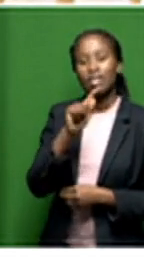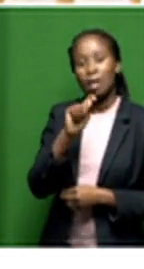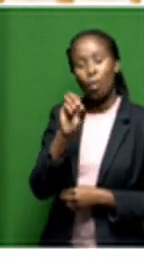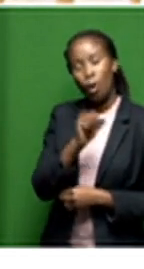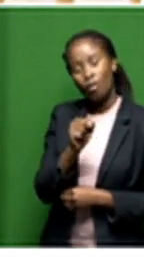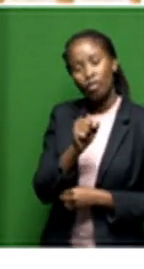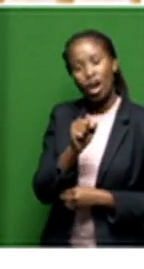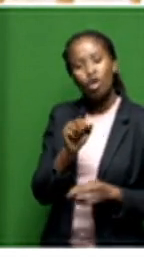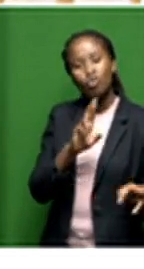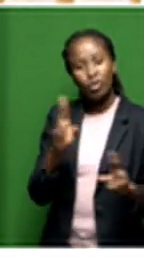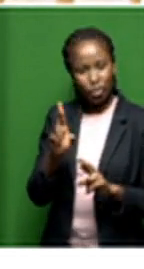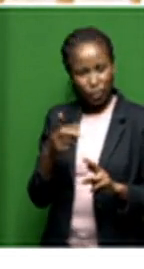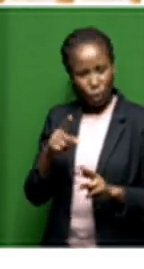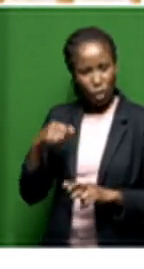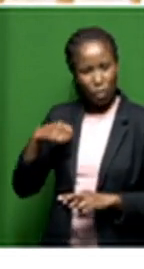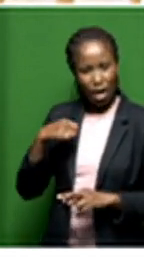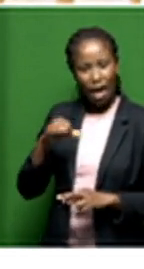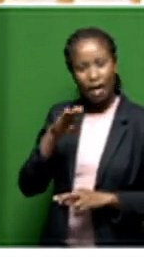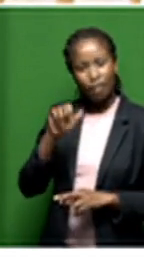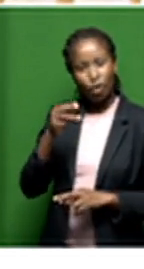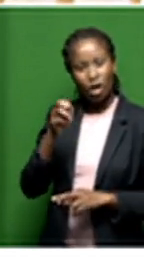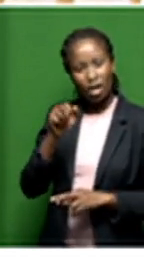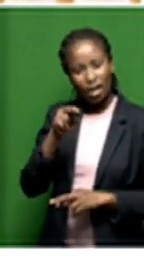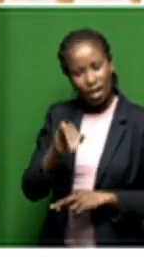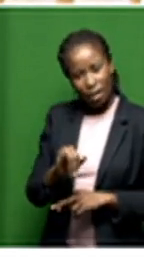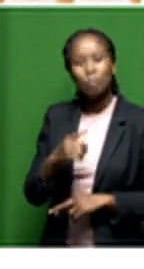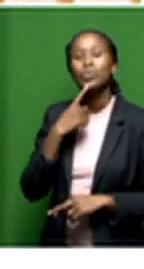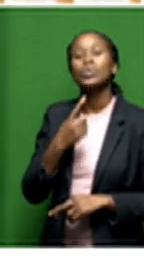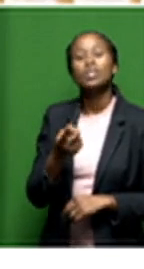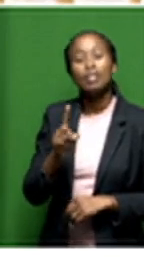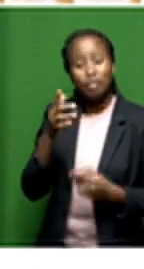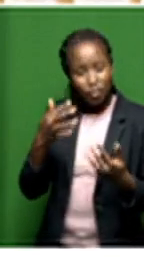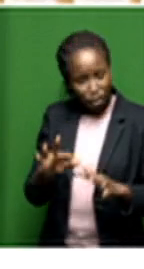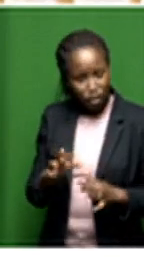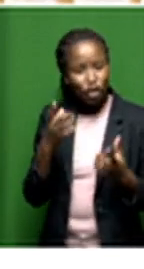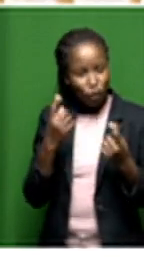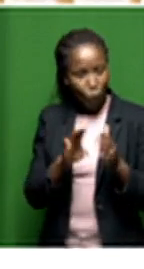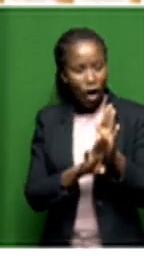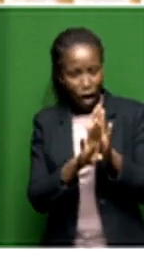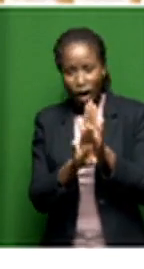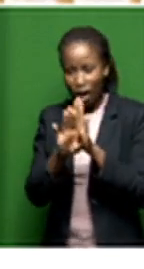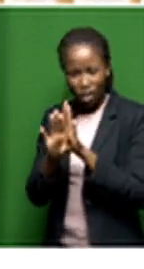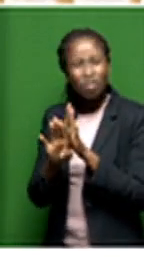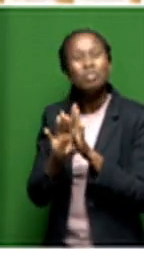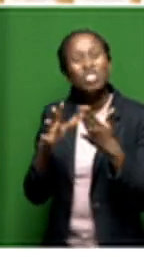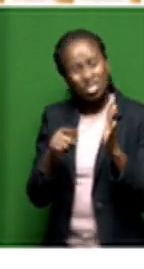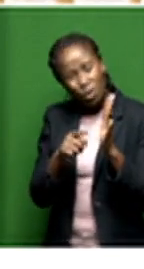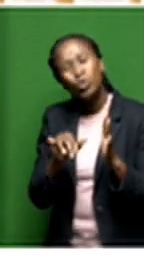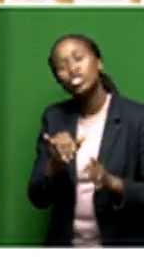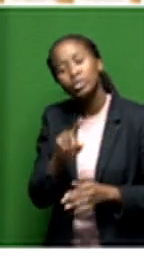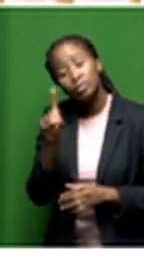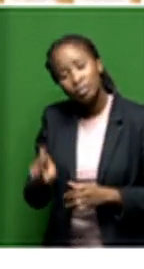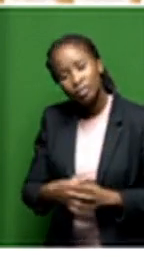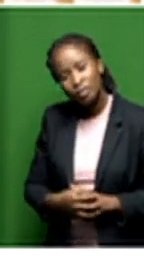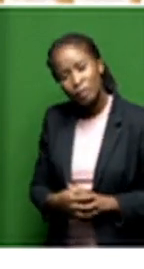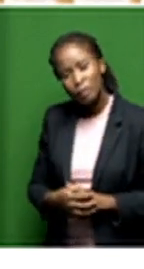scope specific to Emfuleni, and when you say that you have managed to make some inroads, which are those?